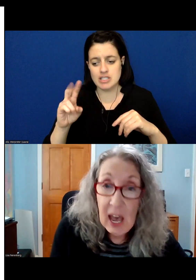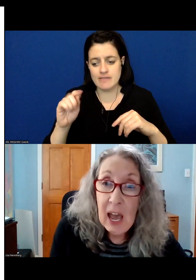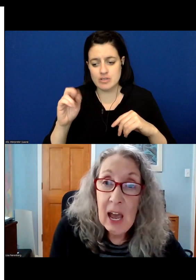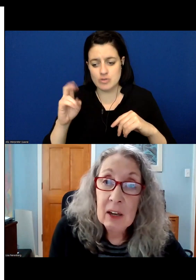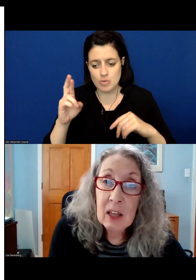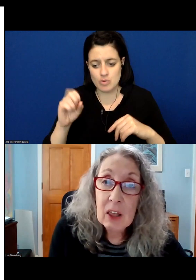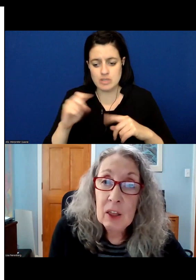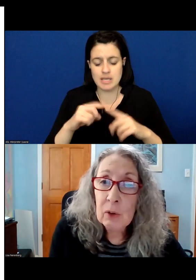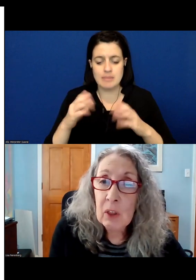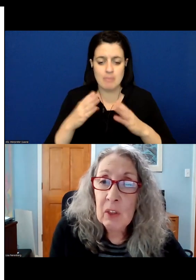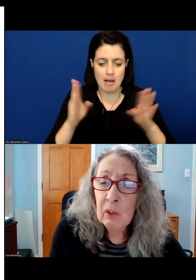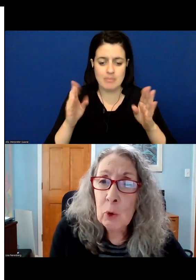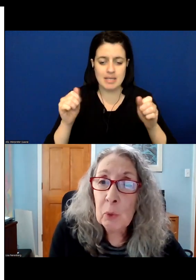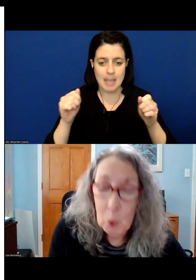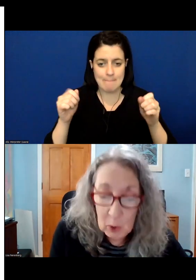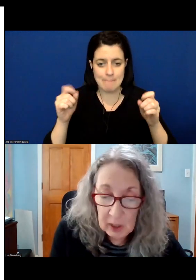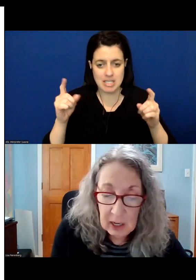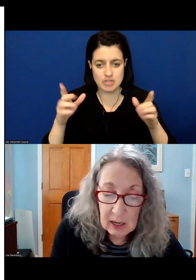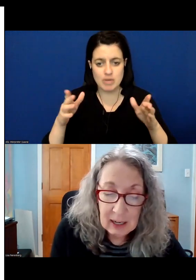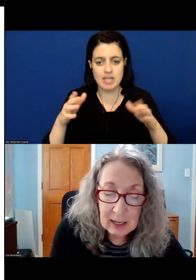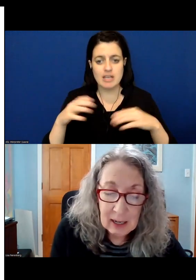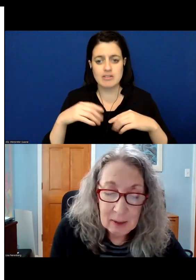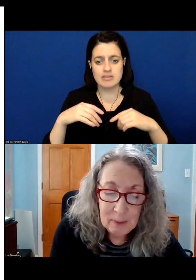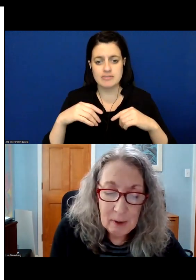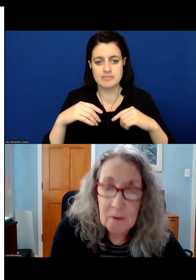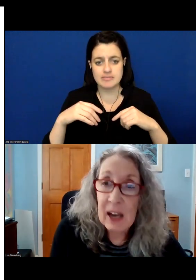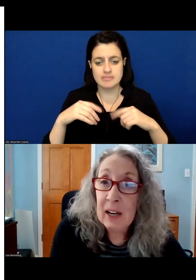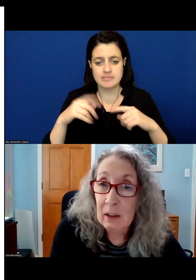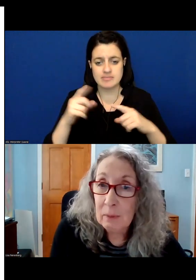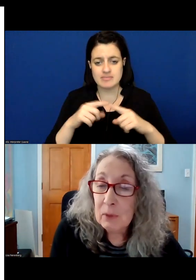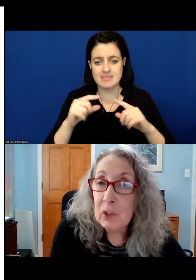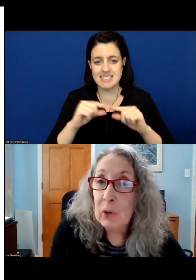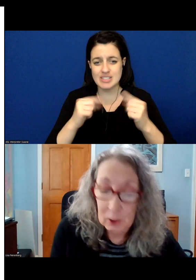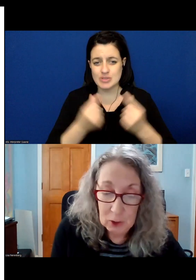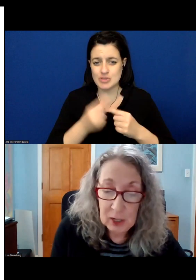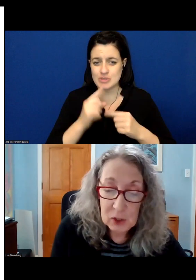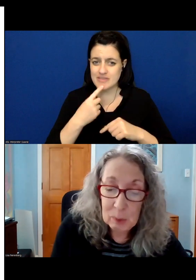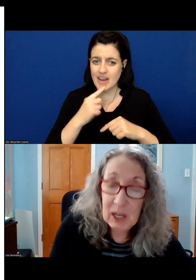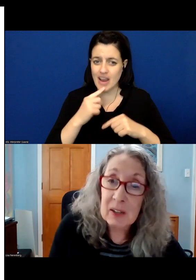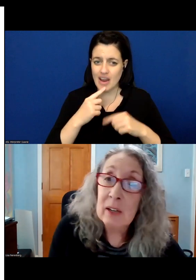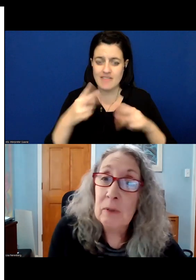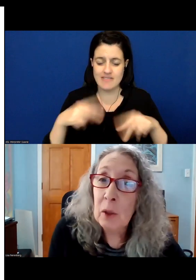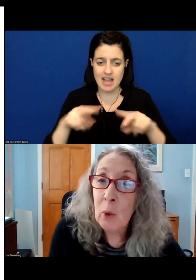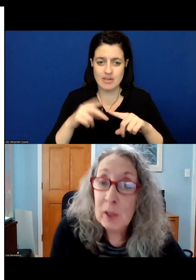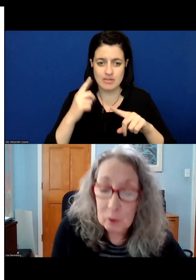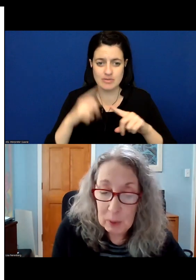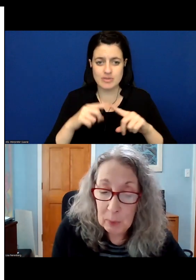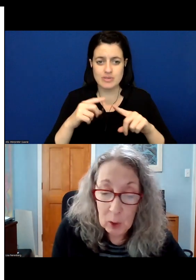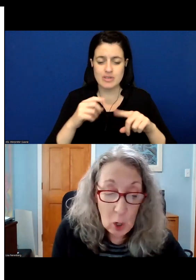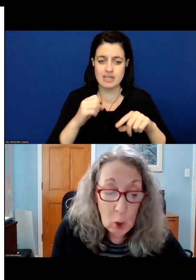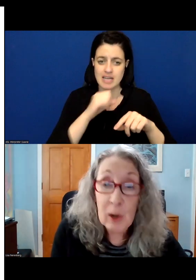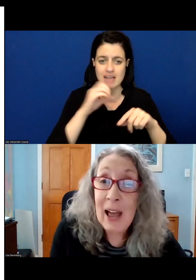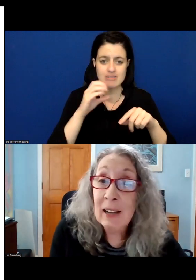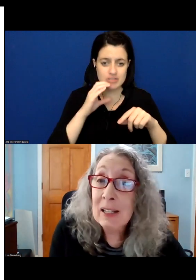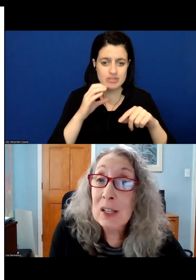administrators. And these groups are really vital to elder justice because they defend the rights of